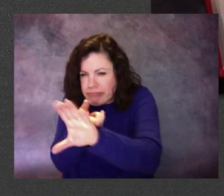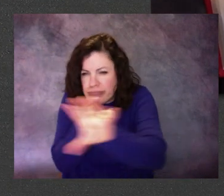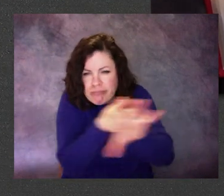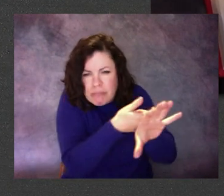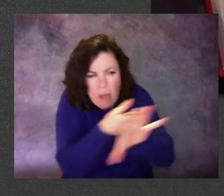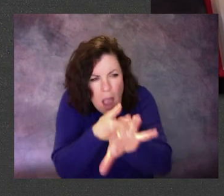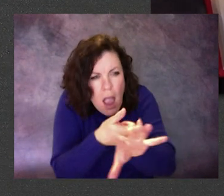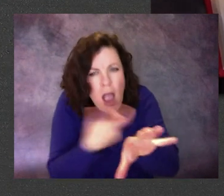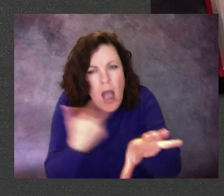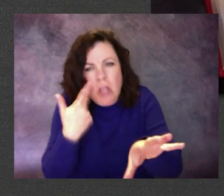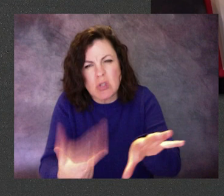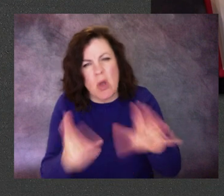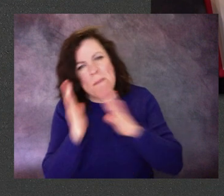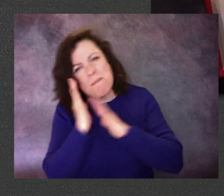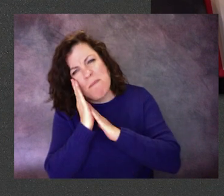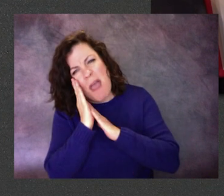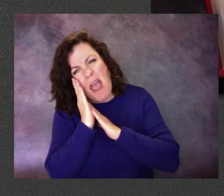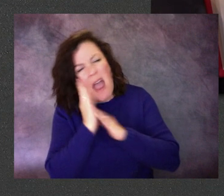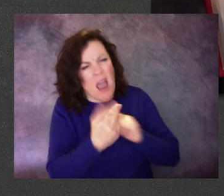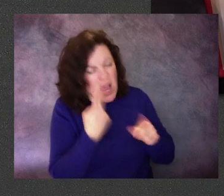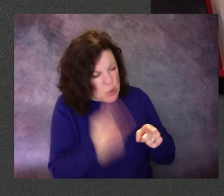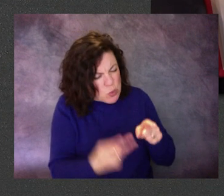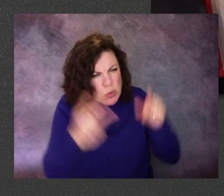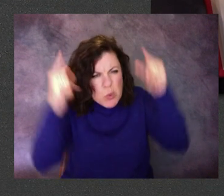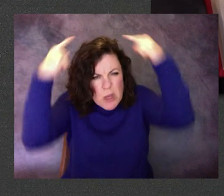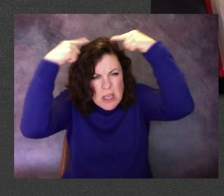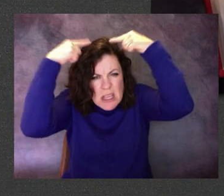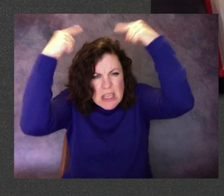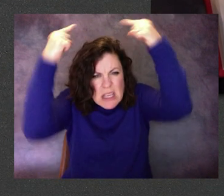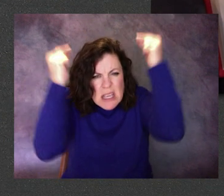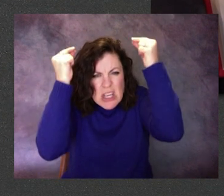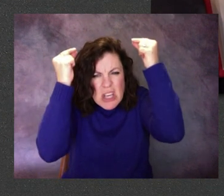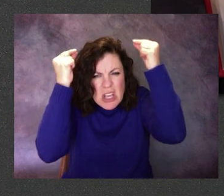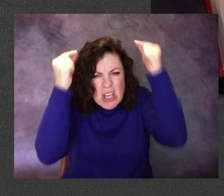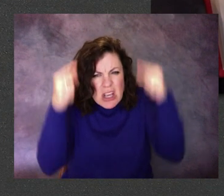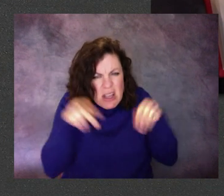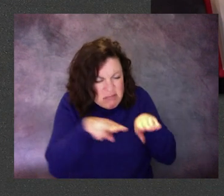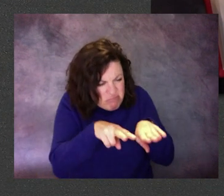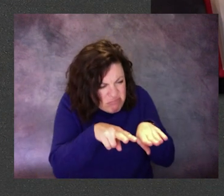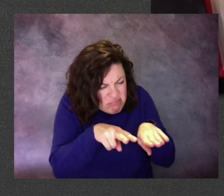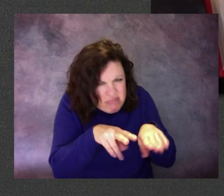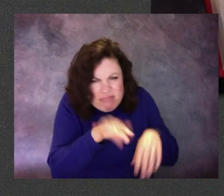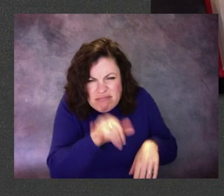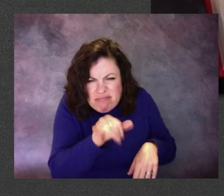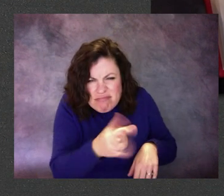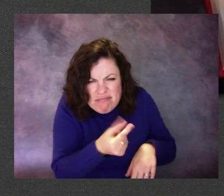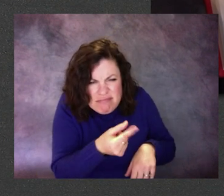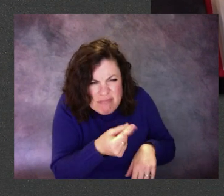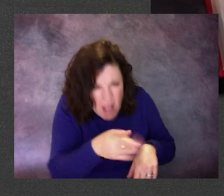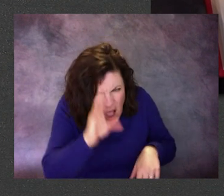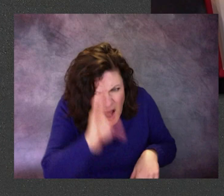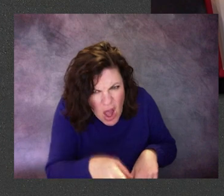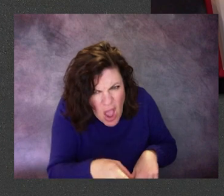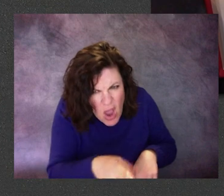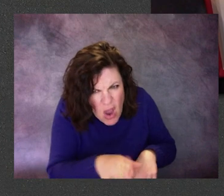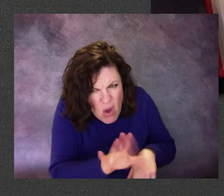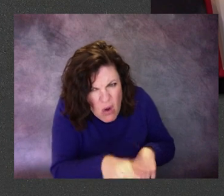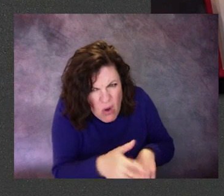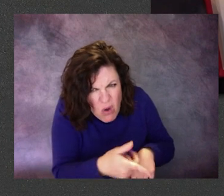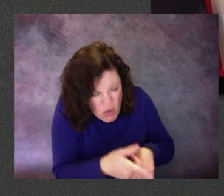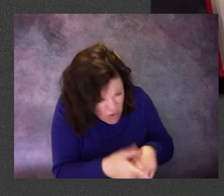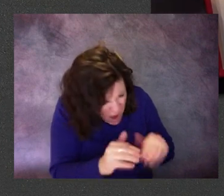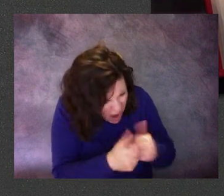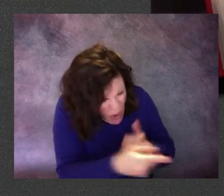the biggest bed of all, and there he saw two fuzzy brown ears sticking up from under the cover. Hello, he said. How did you